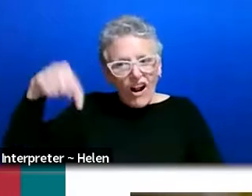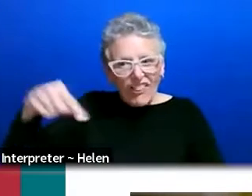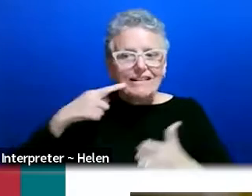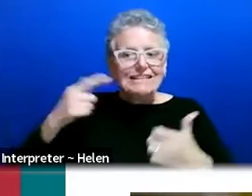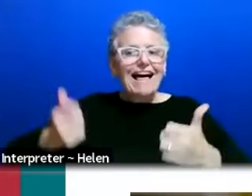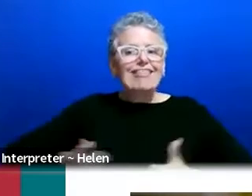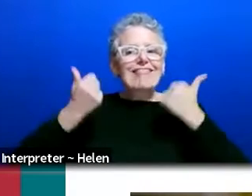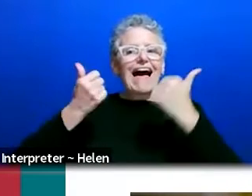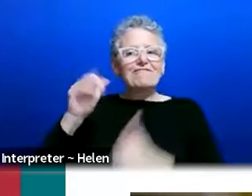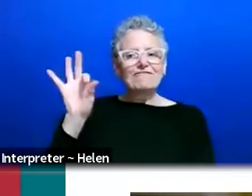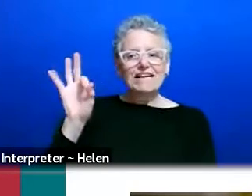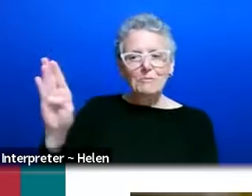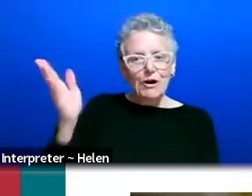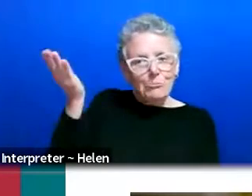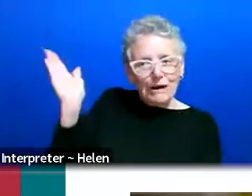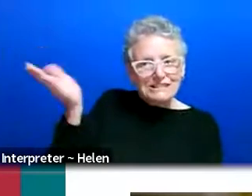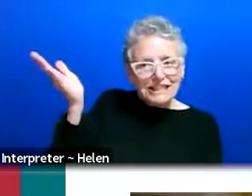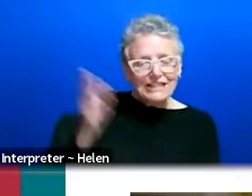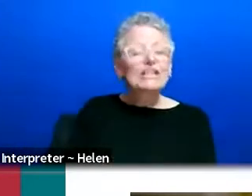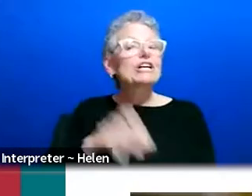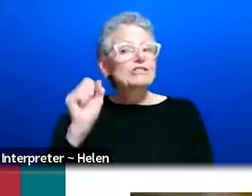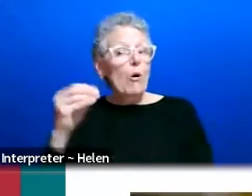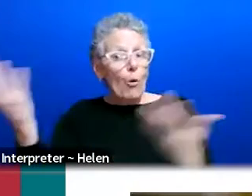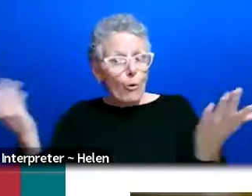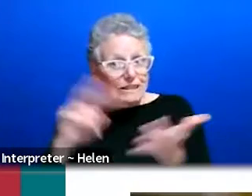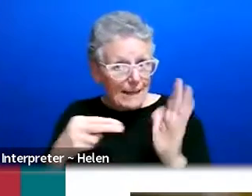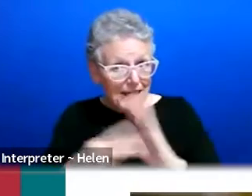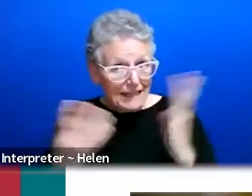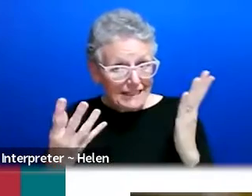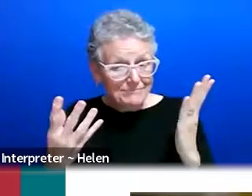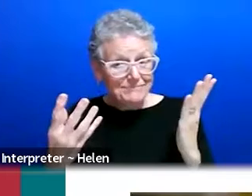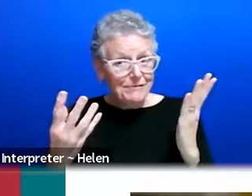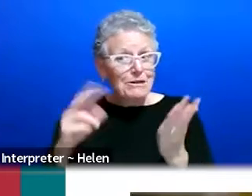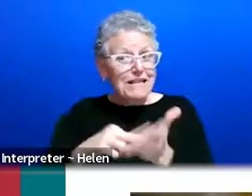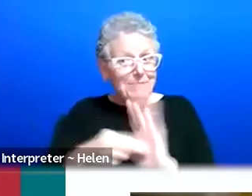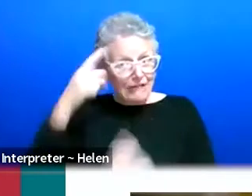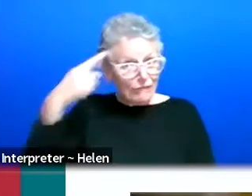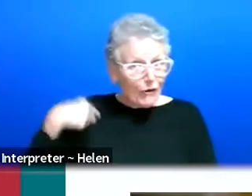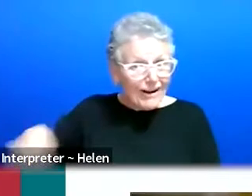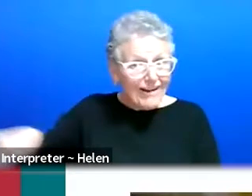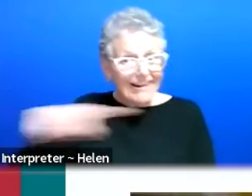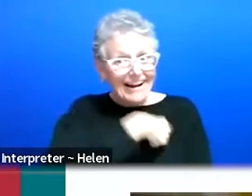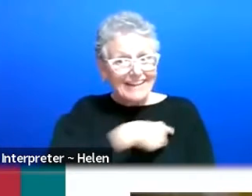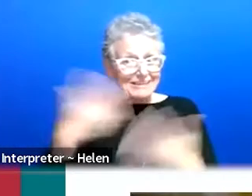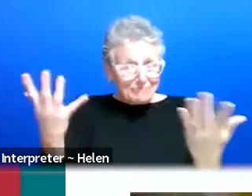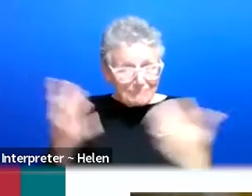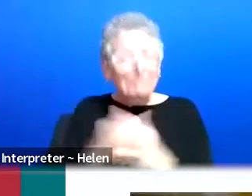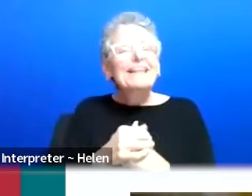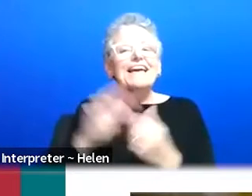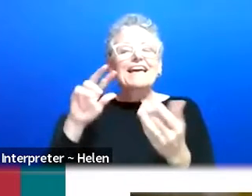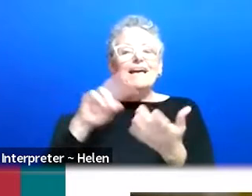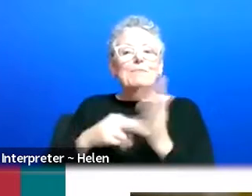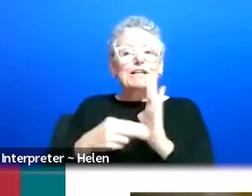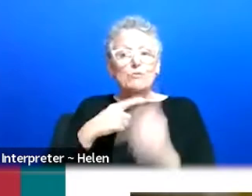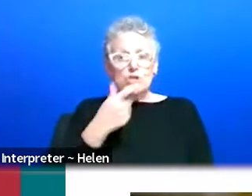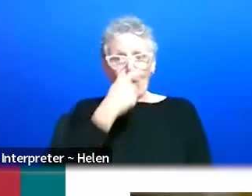live Facebook presentation. So what that means in practical terms is that as you